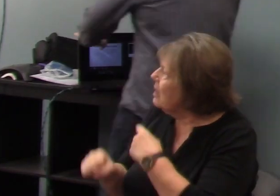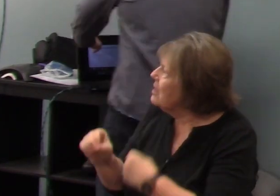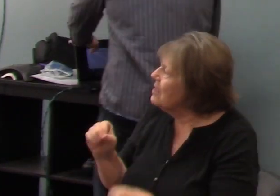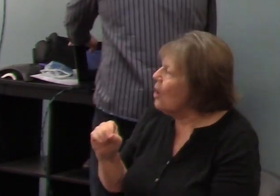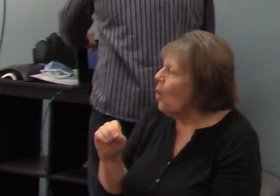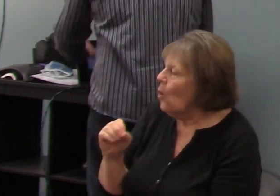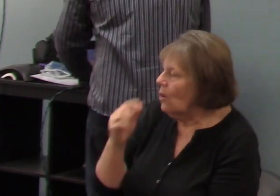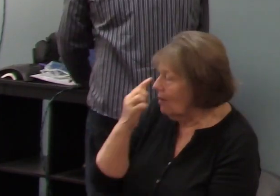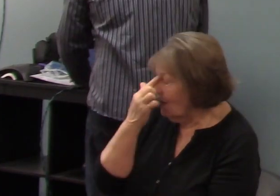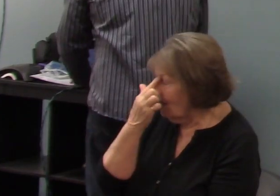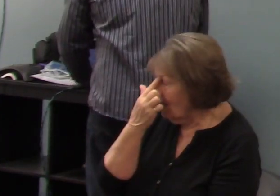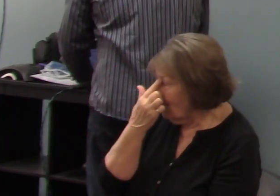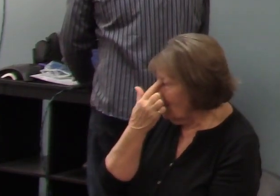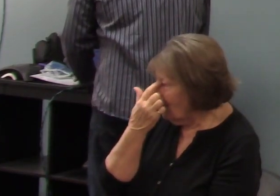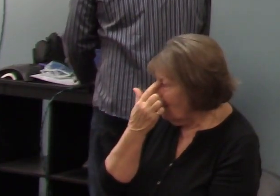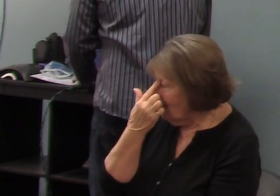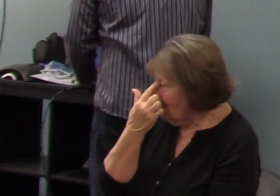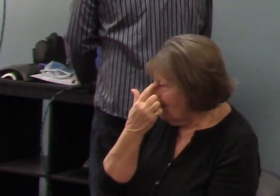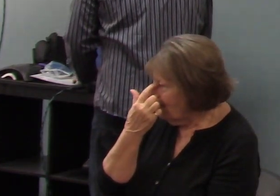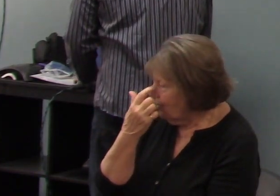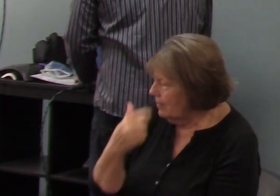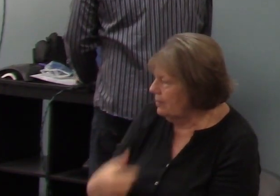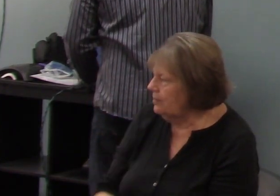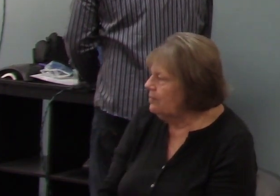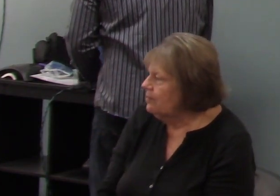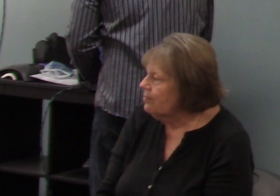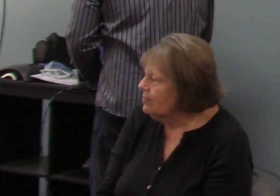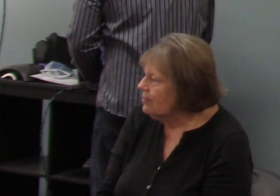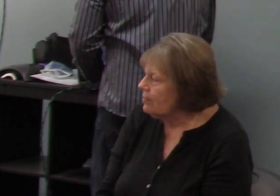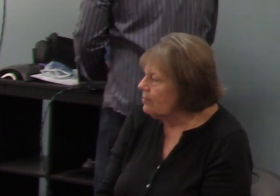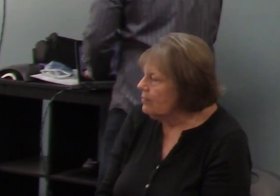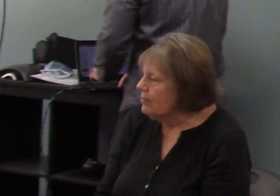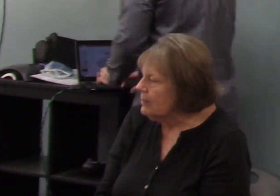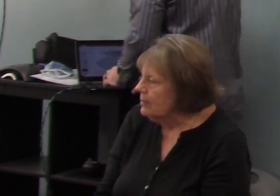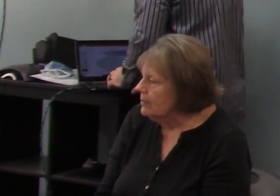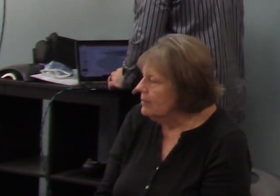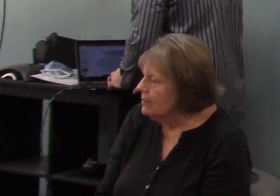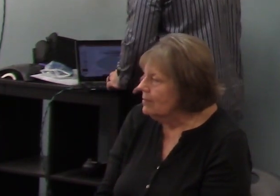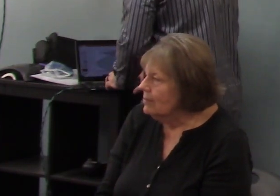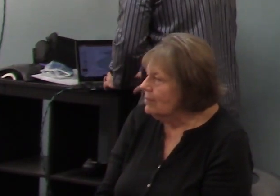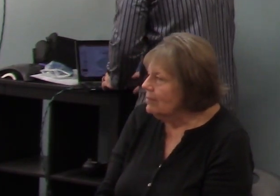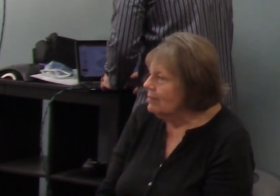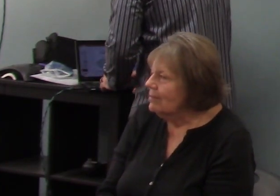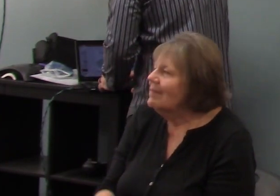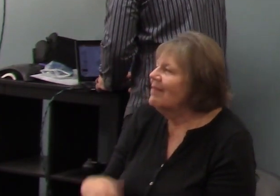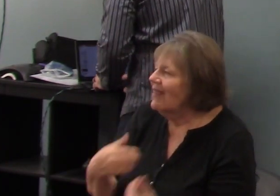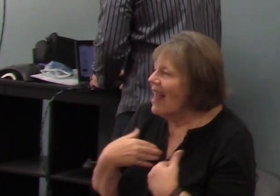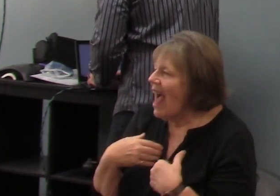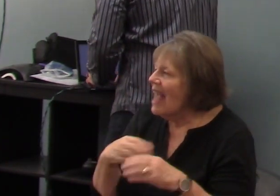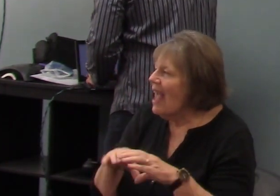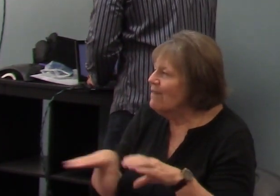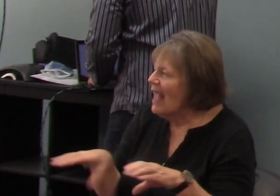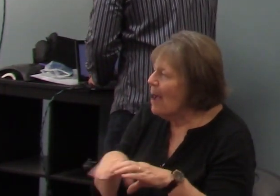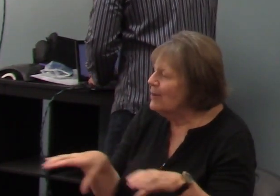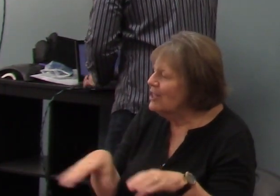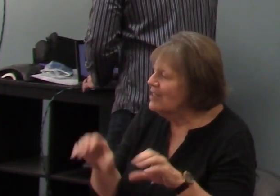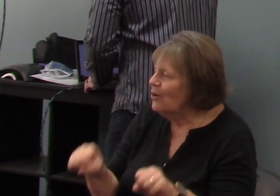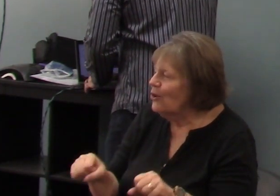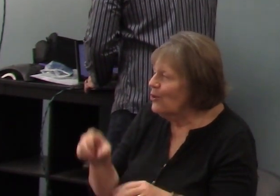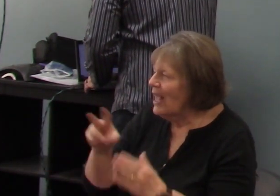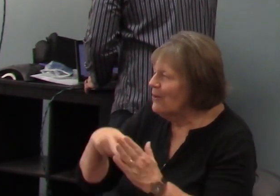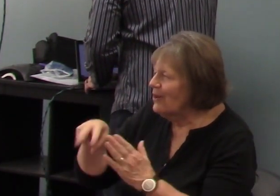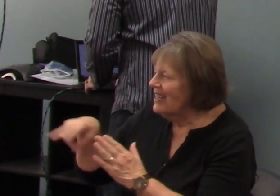second backspace out and I'll show you the video. And I have captions on too, so you guys can read it.